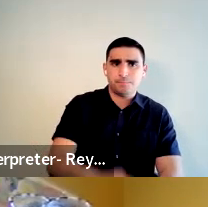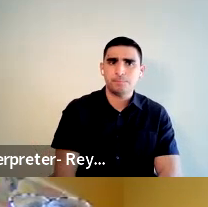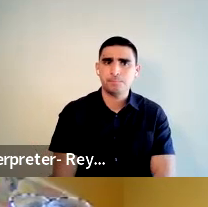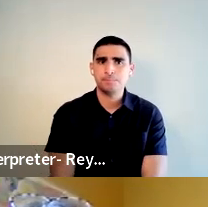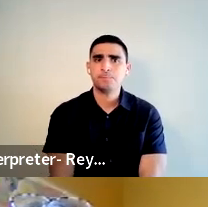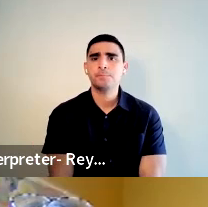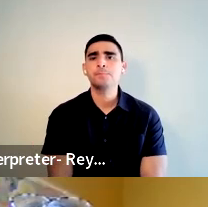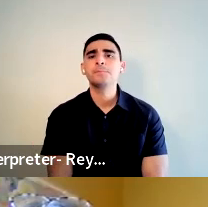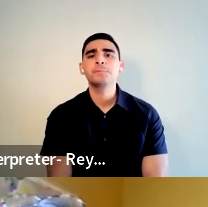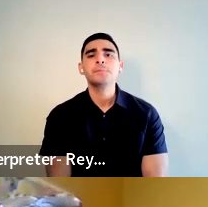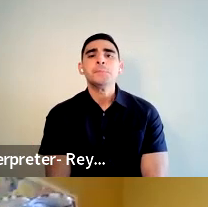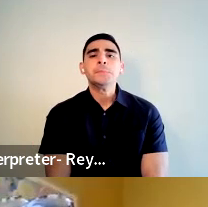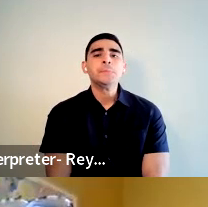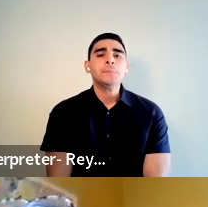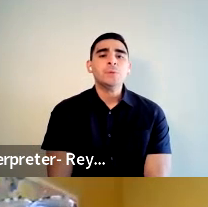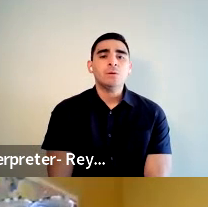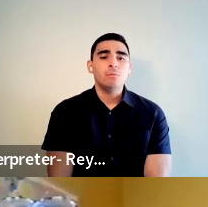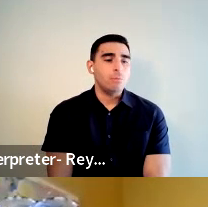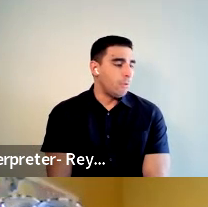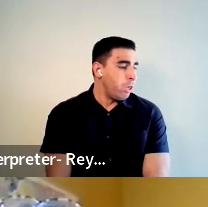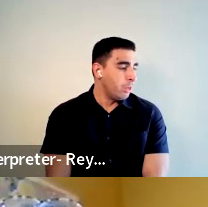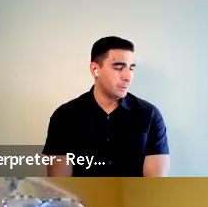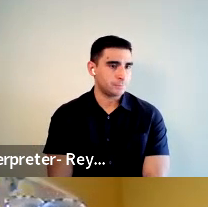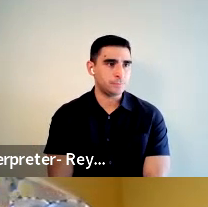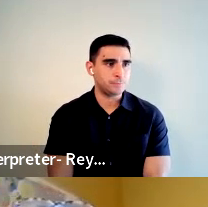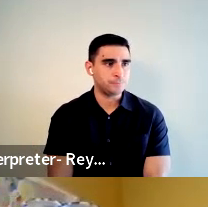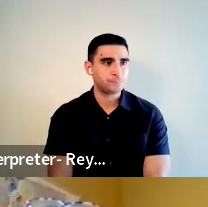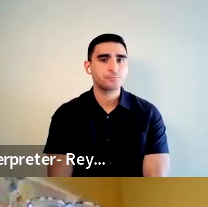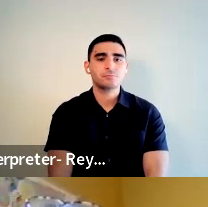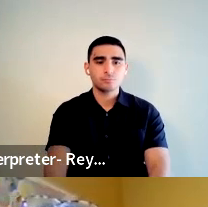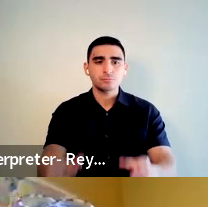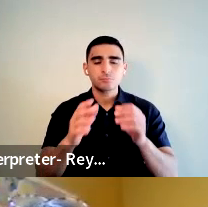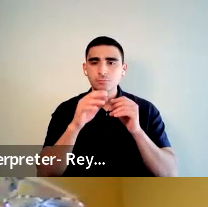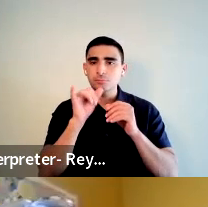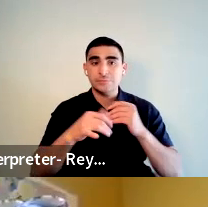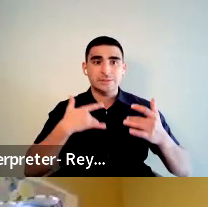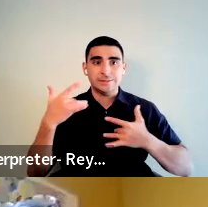So it's an exciting / big project.